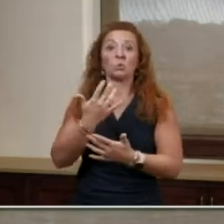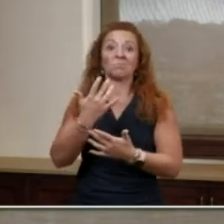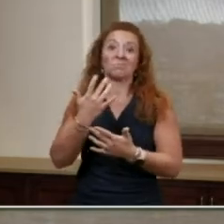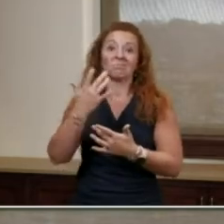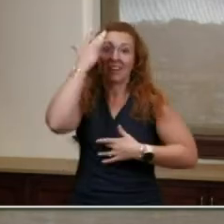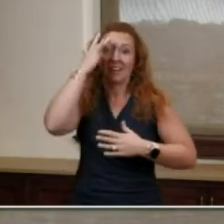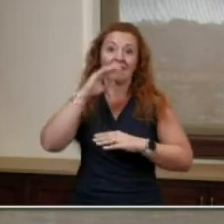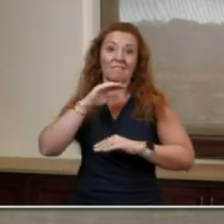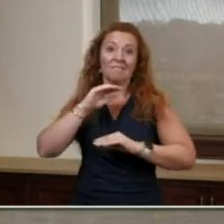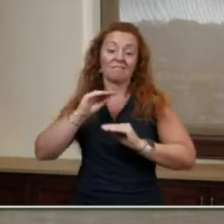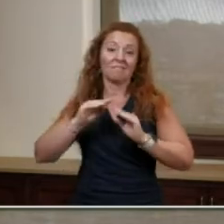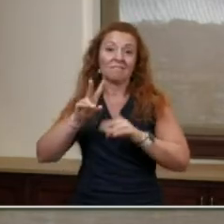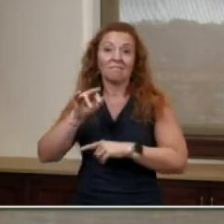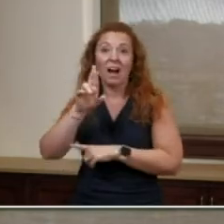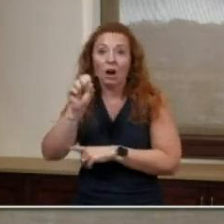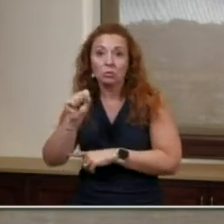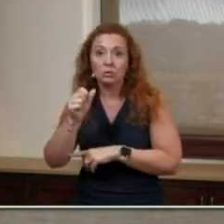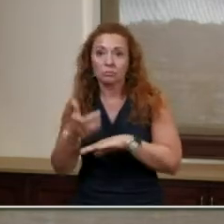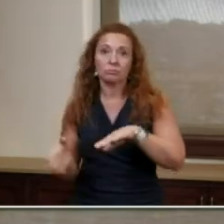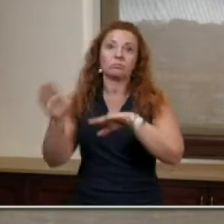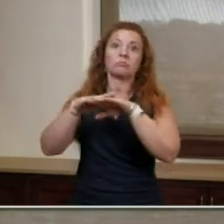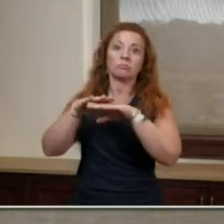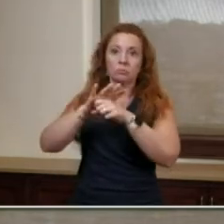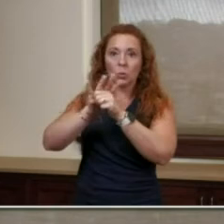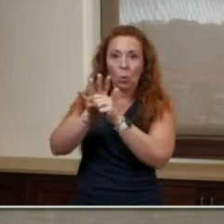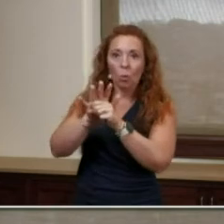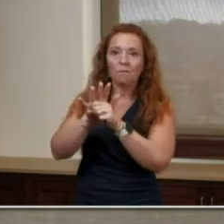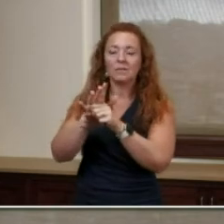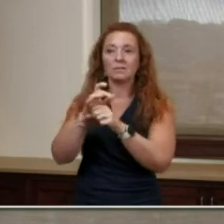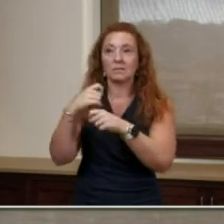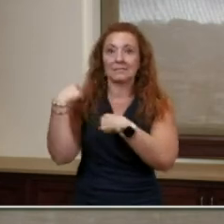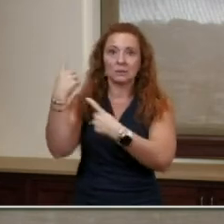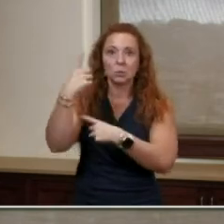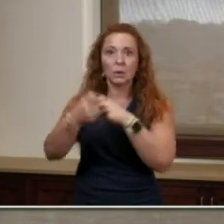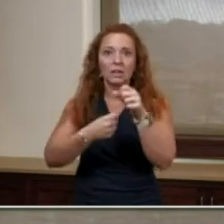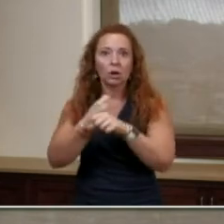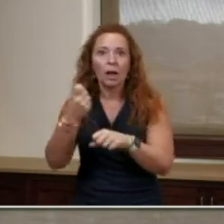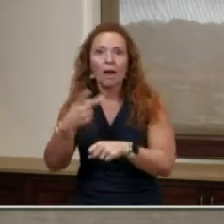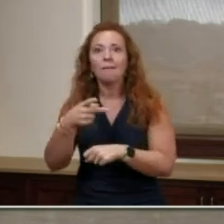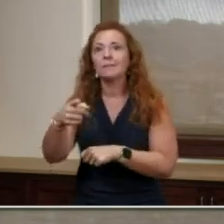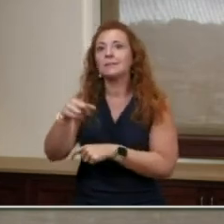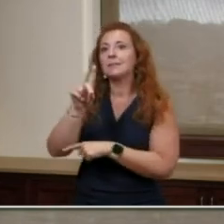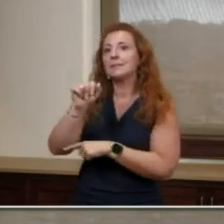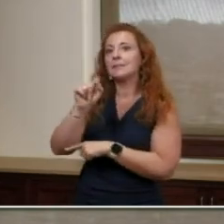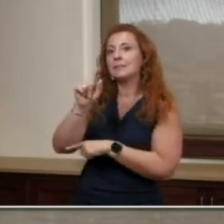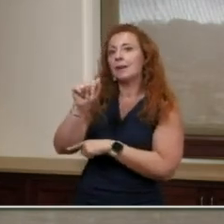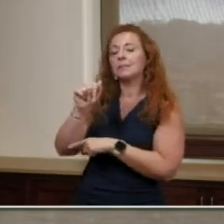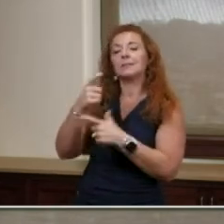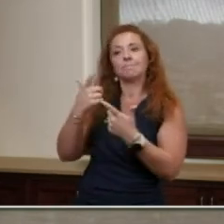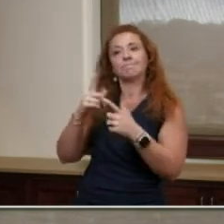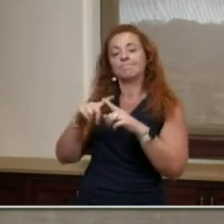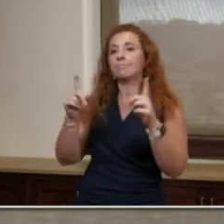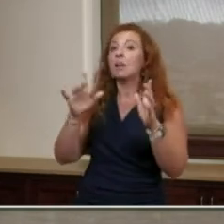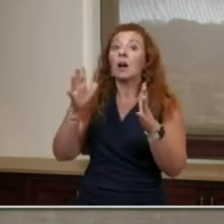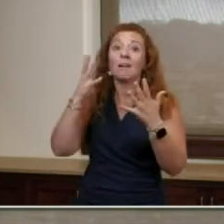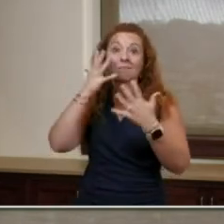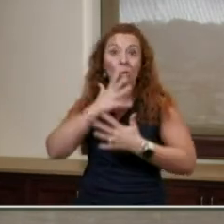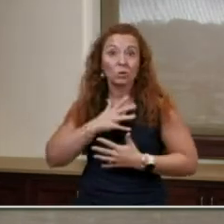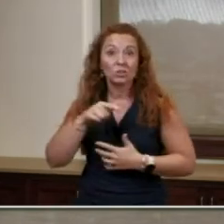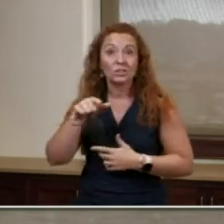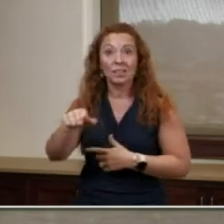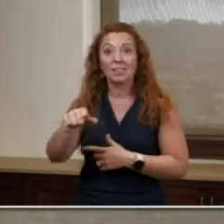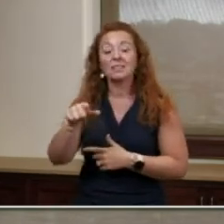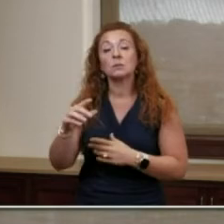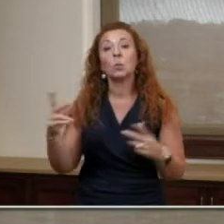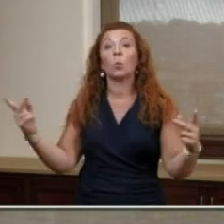been dealing with the original COVID virus over the last year and a half. And unfortunately, this virus is